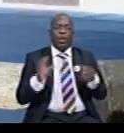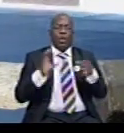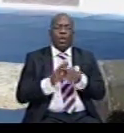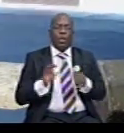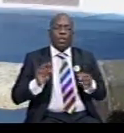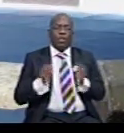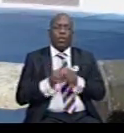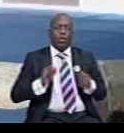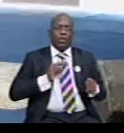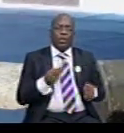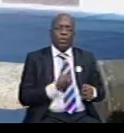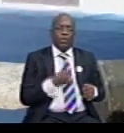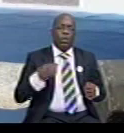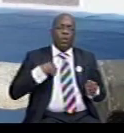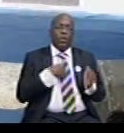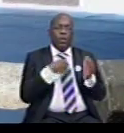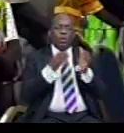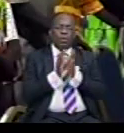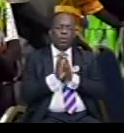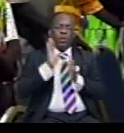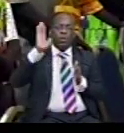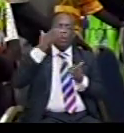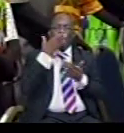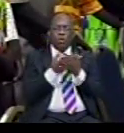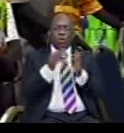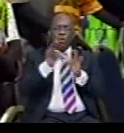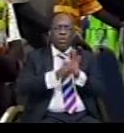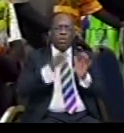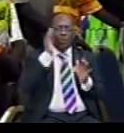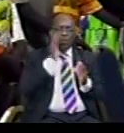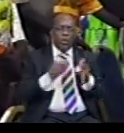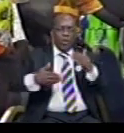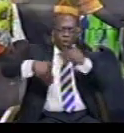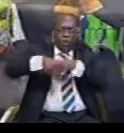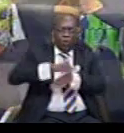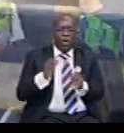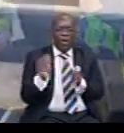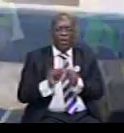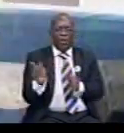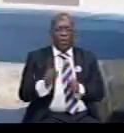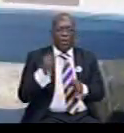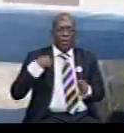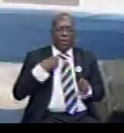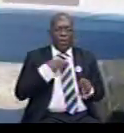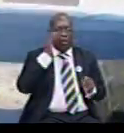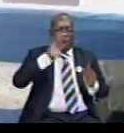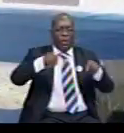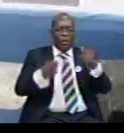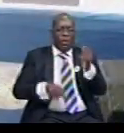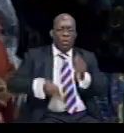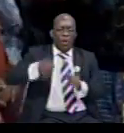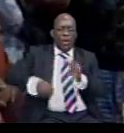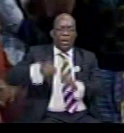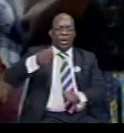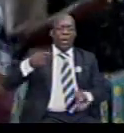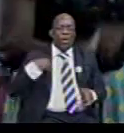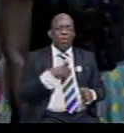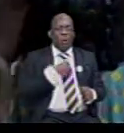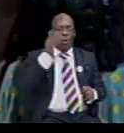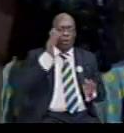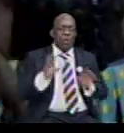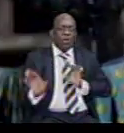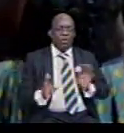goodness will overshadow everyone. We will go higher. We will do more. We